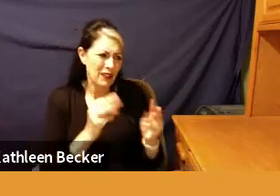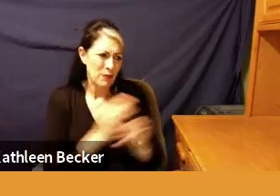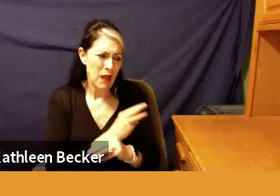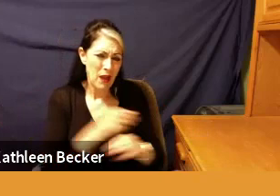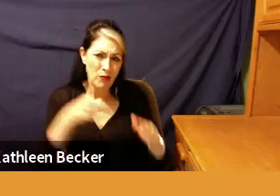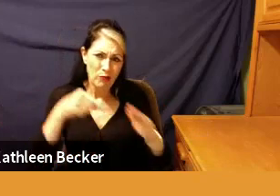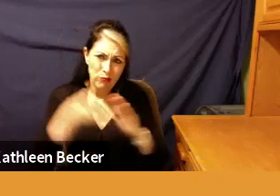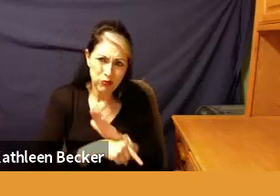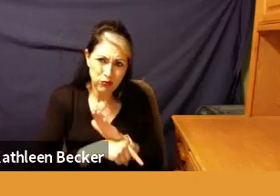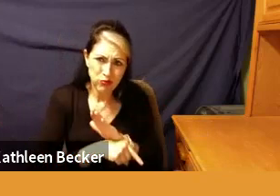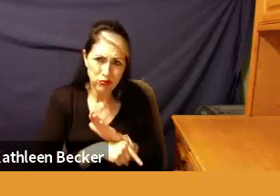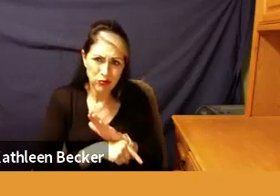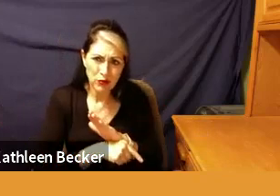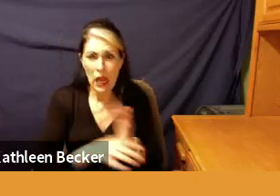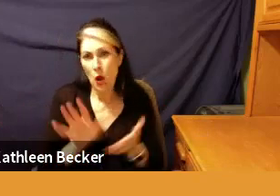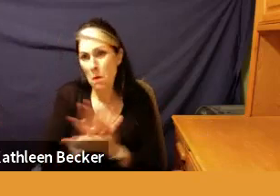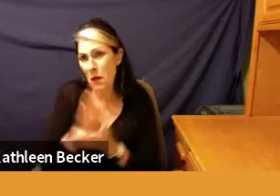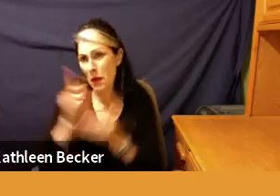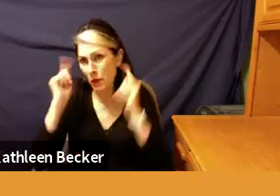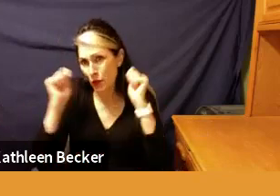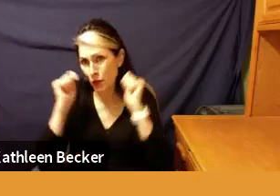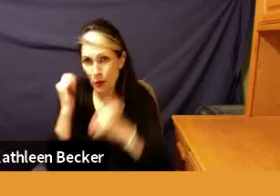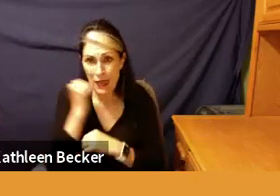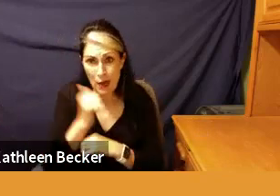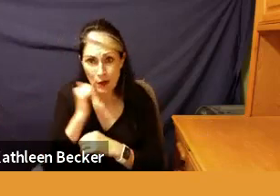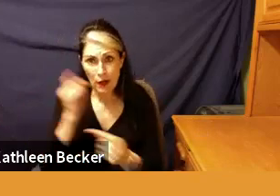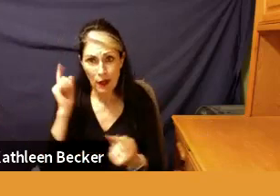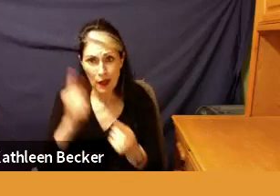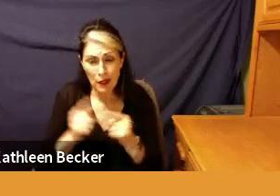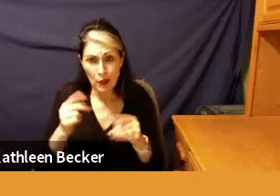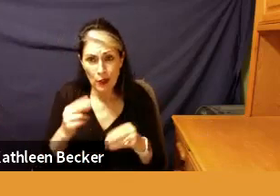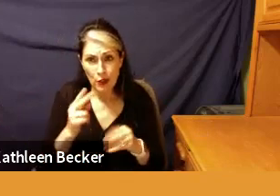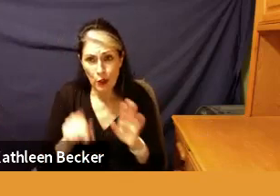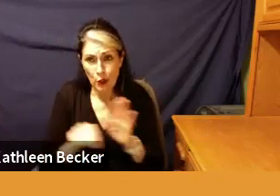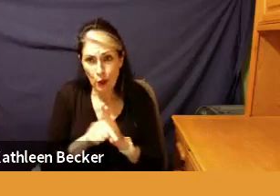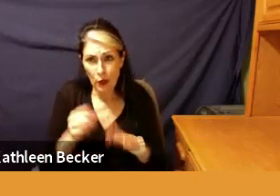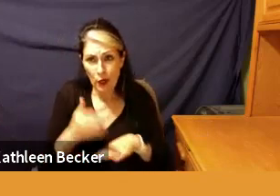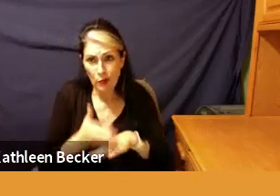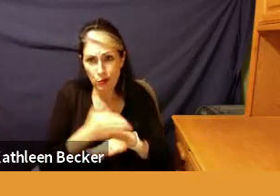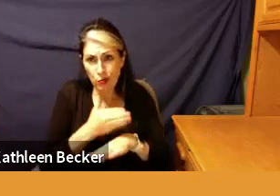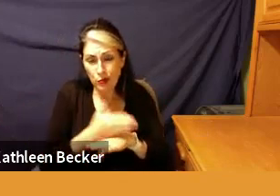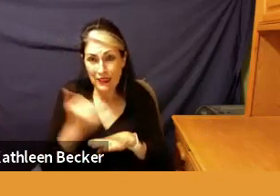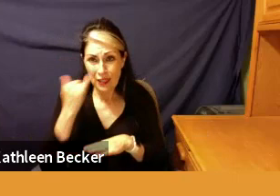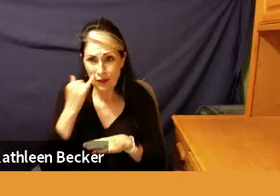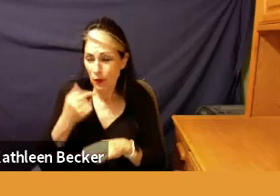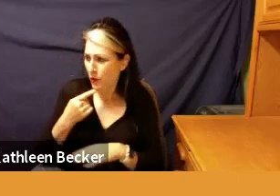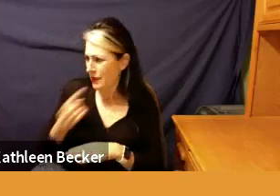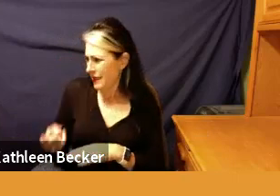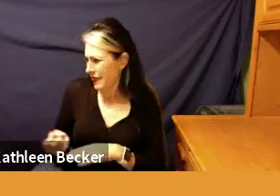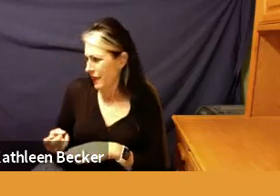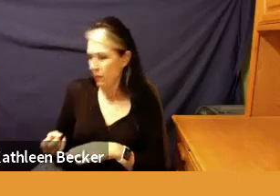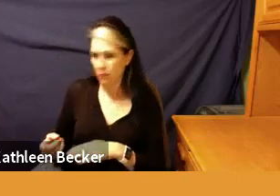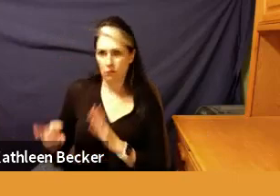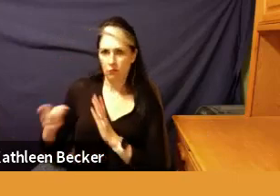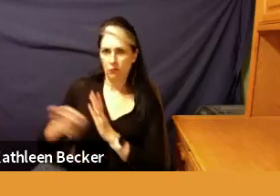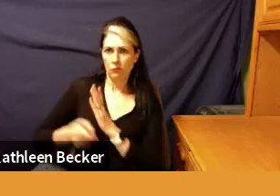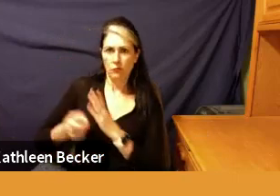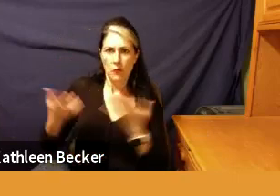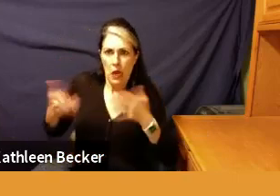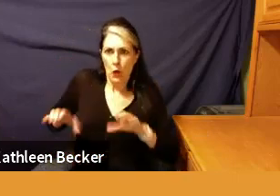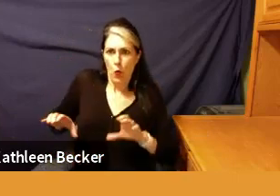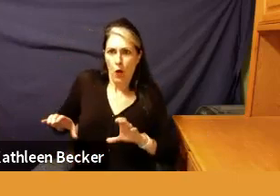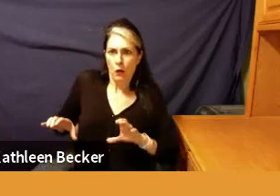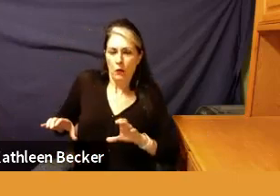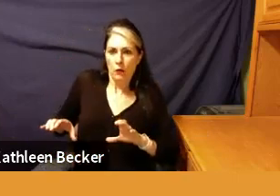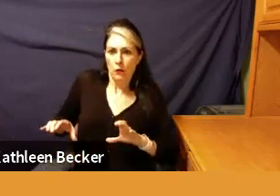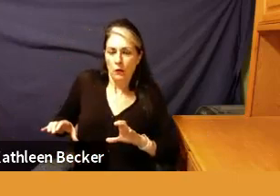low, you're going to have to go to paper tutoring every day until your grades are up. And if you say it that way, they're like, well, they automatically don't want to do it because